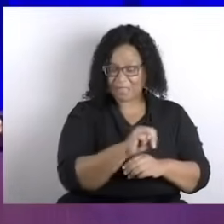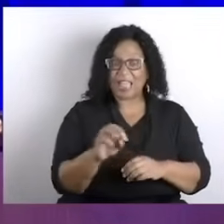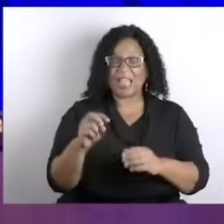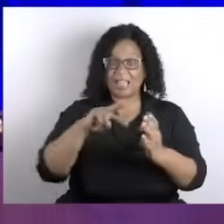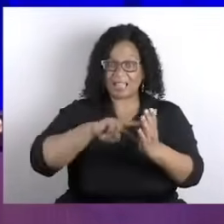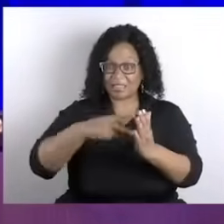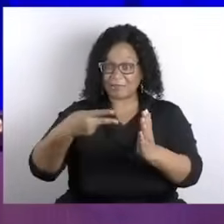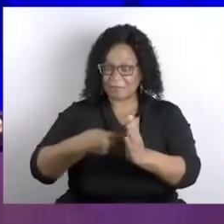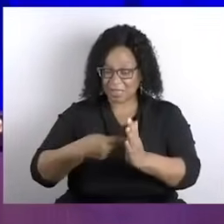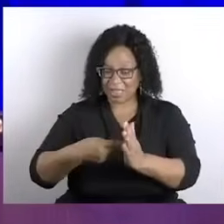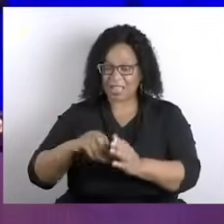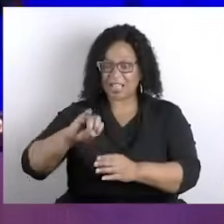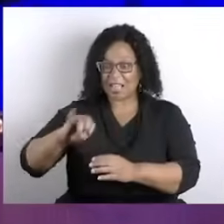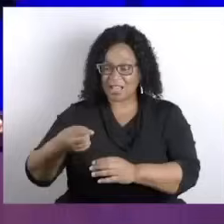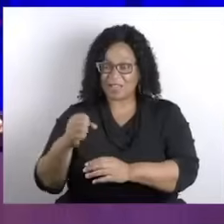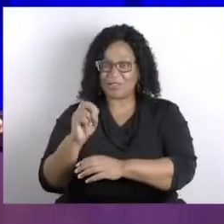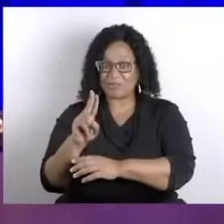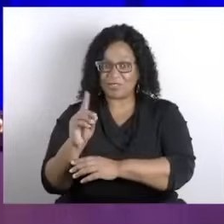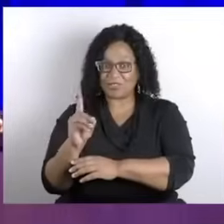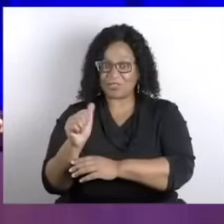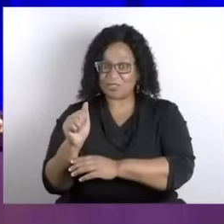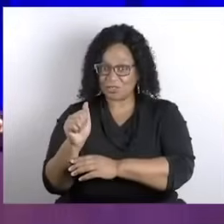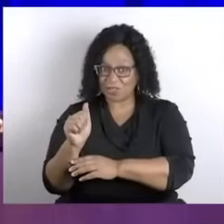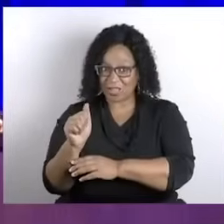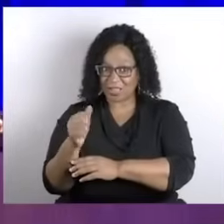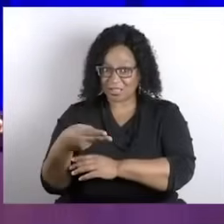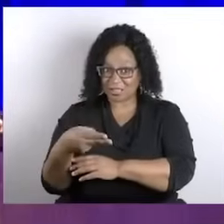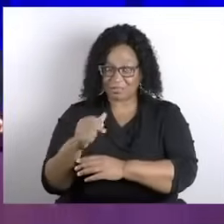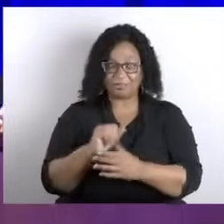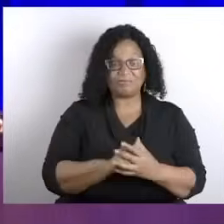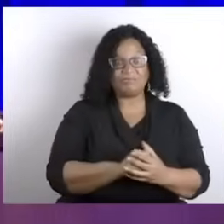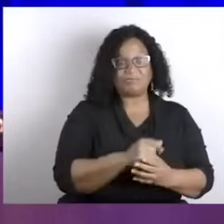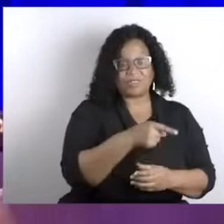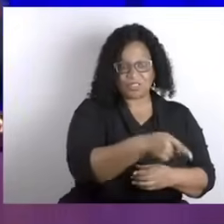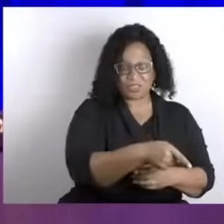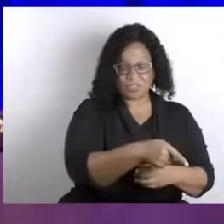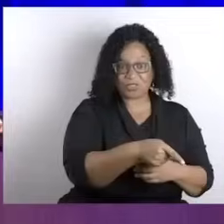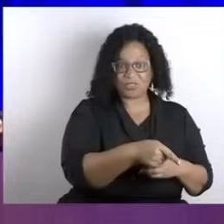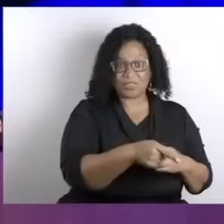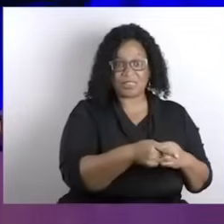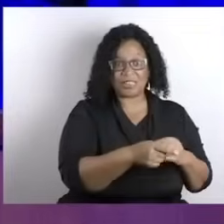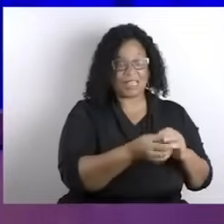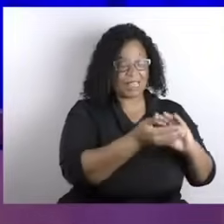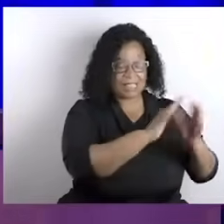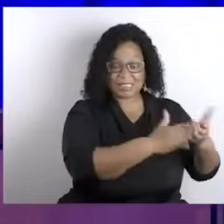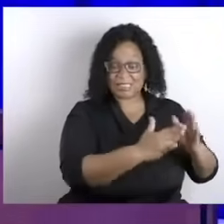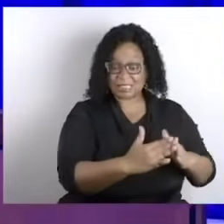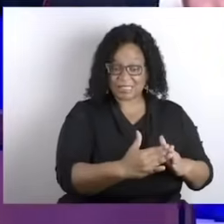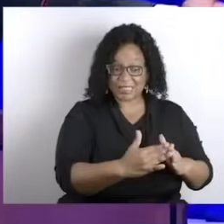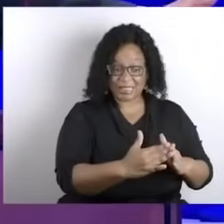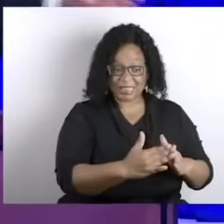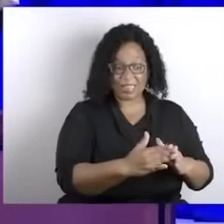of exile, to Jerusalem and Judah. Jerusalem is the city of peace.